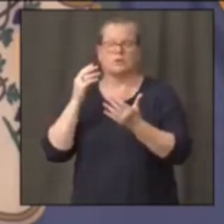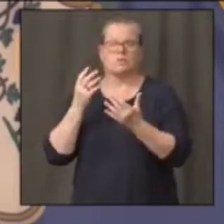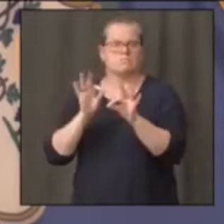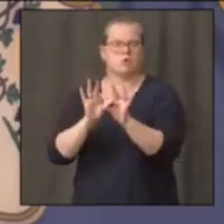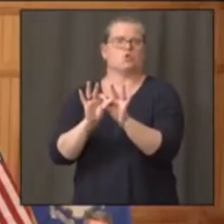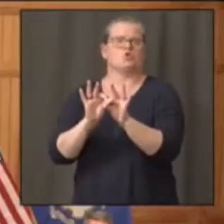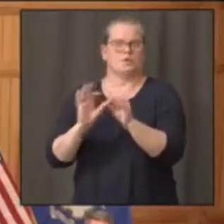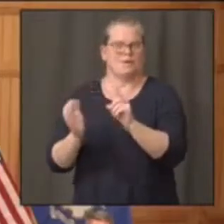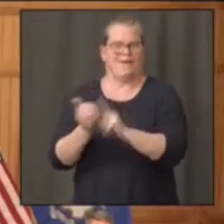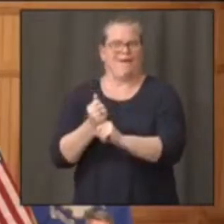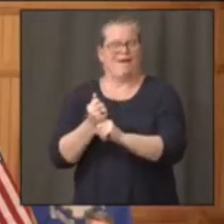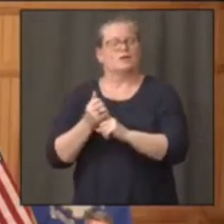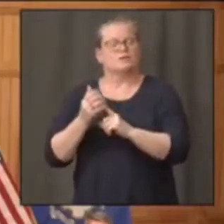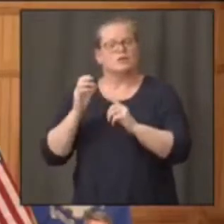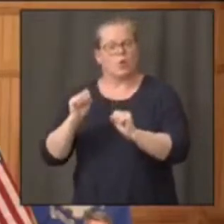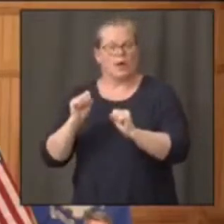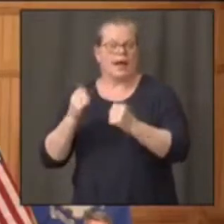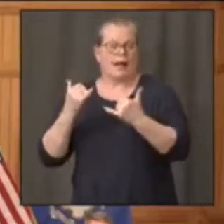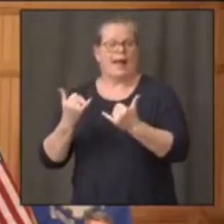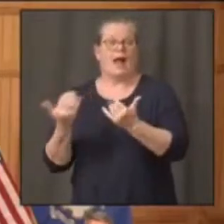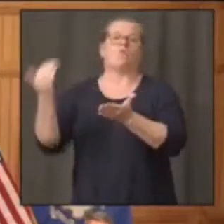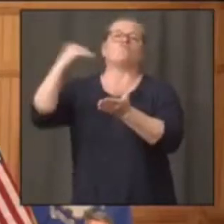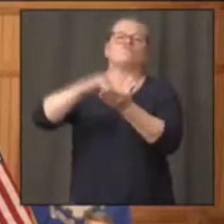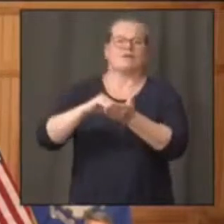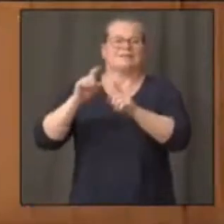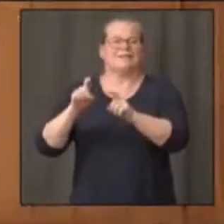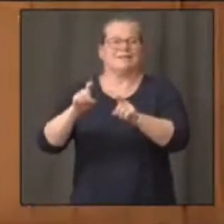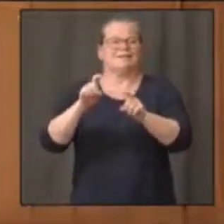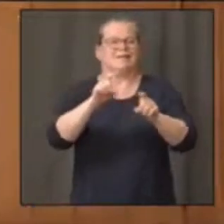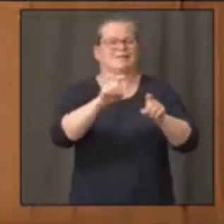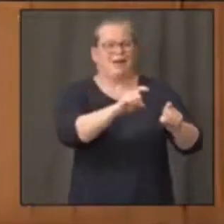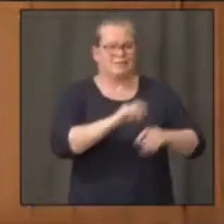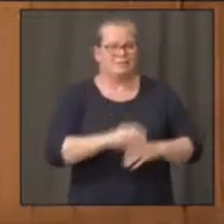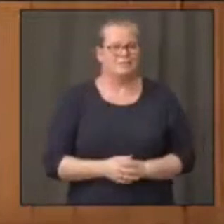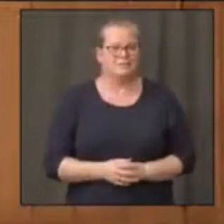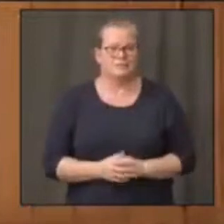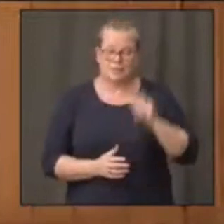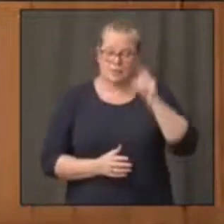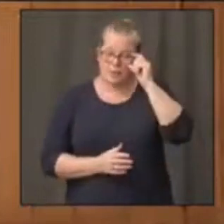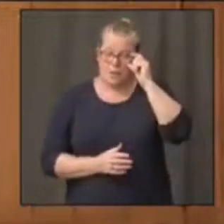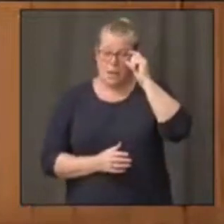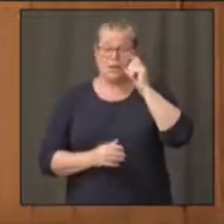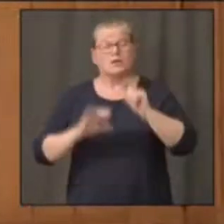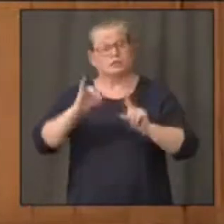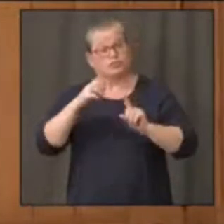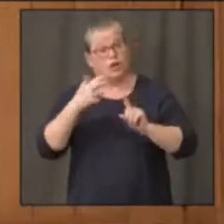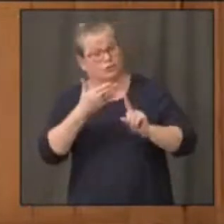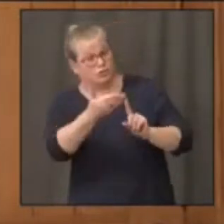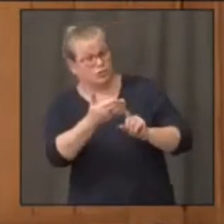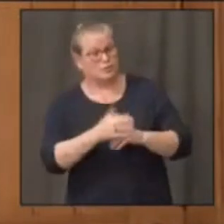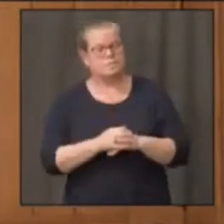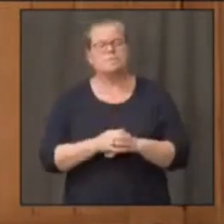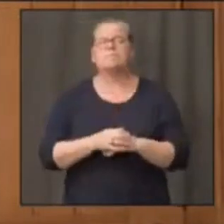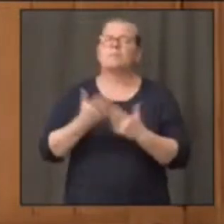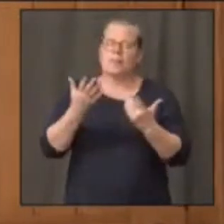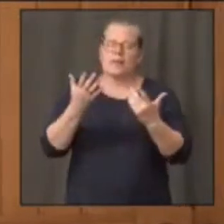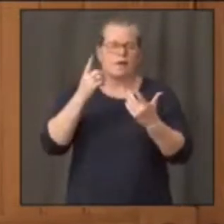that's correct. Just for a broader background for people who may not follow the press release that came out from the Department of Public Health earlier, our state public health